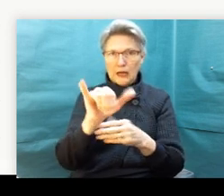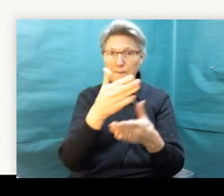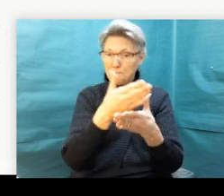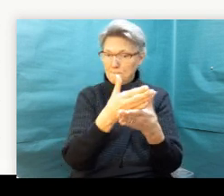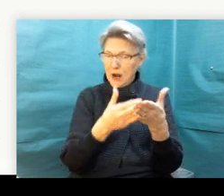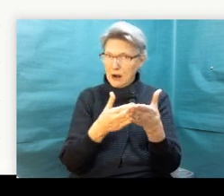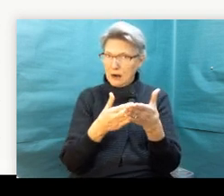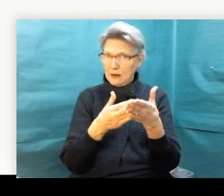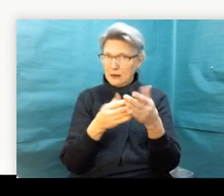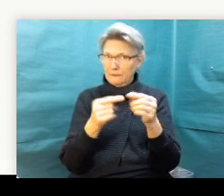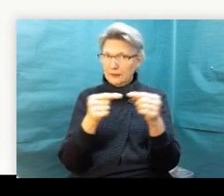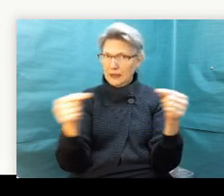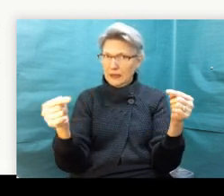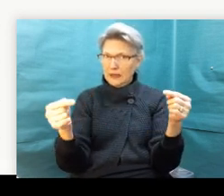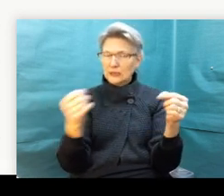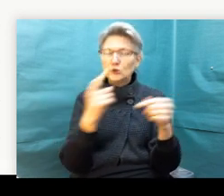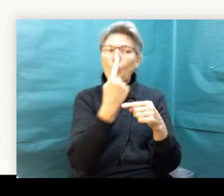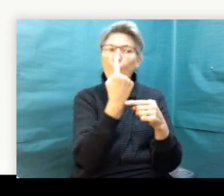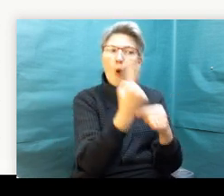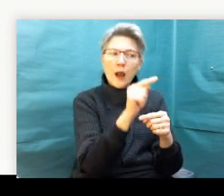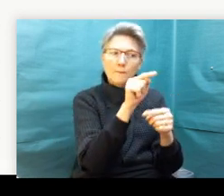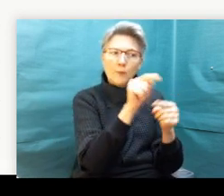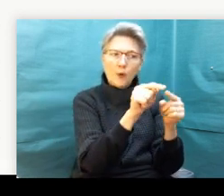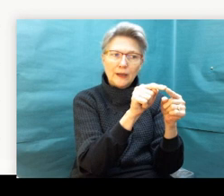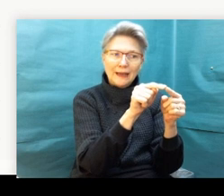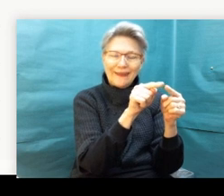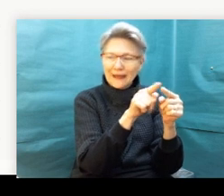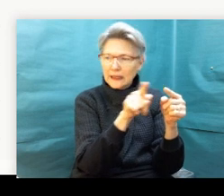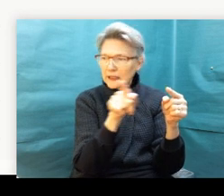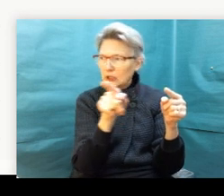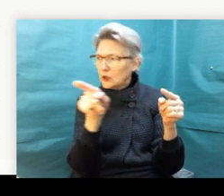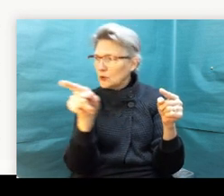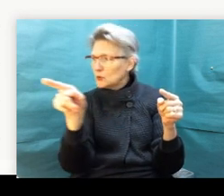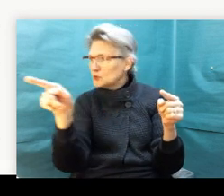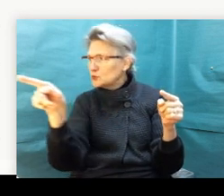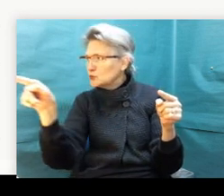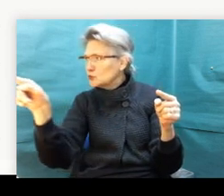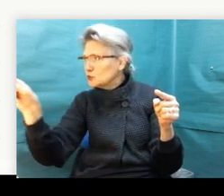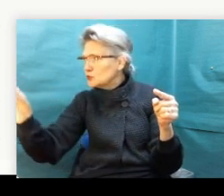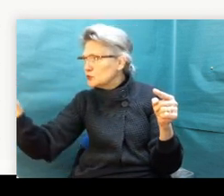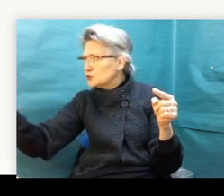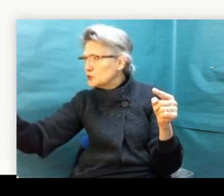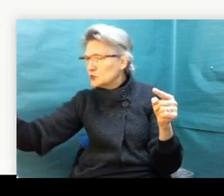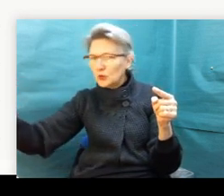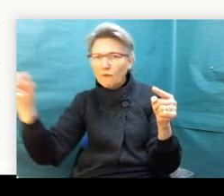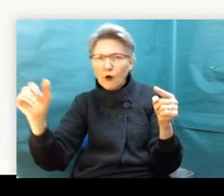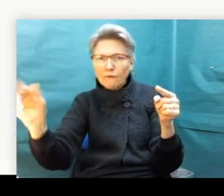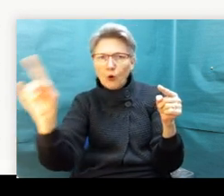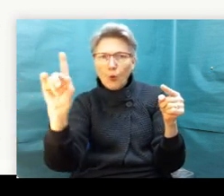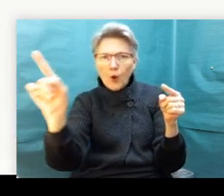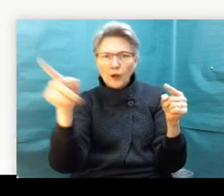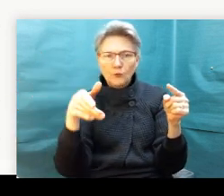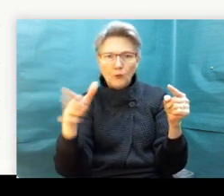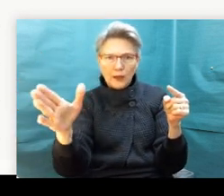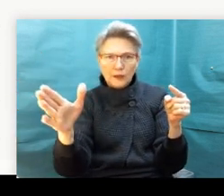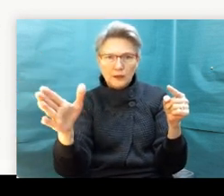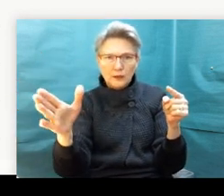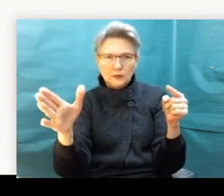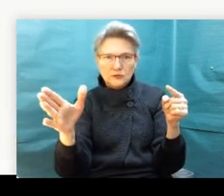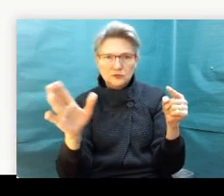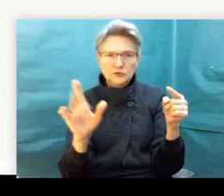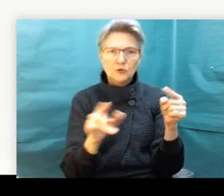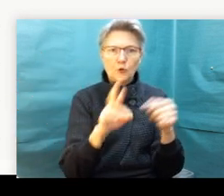has one endpoint and it continues without ending in one direction. So here we're going to add to our